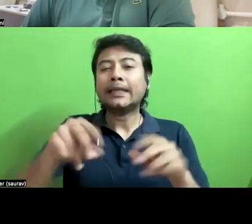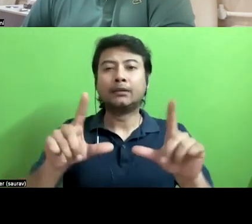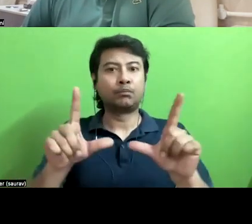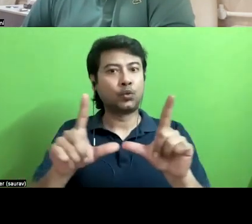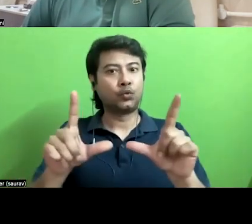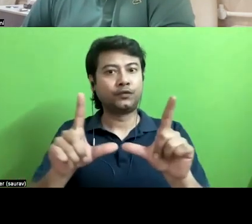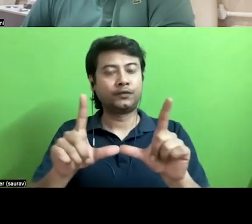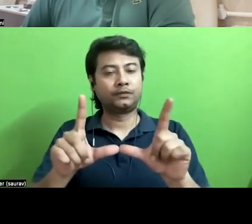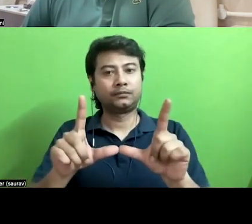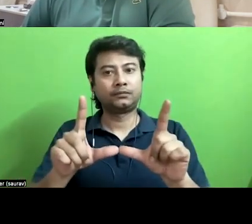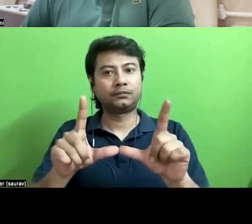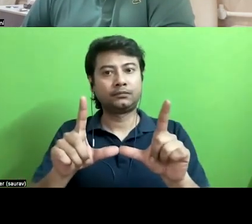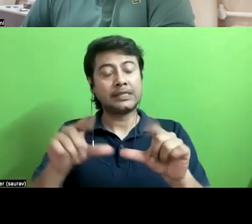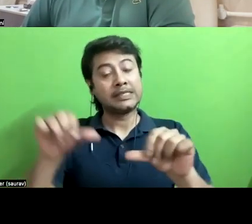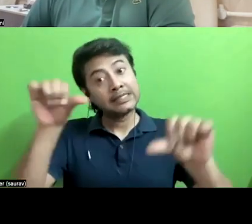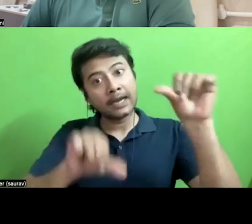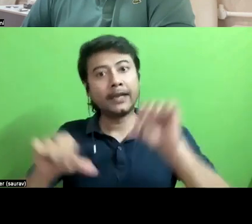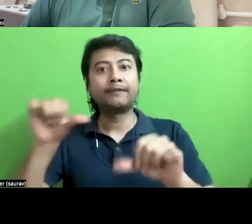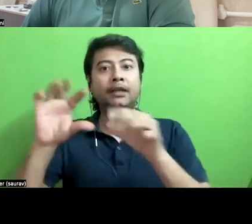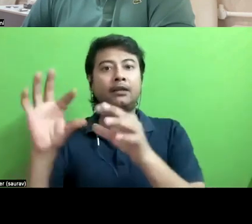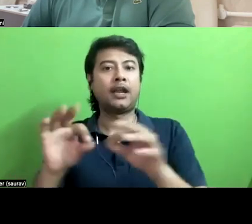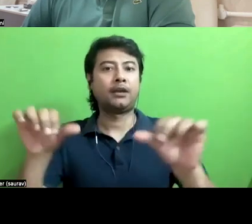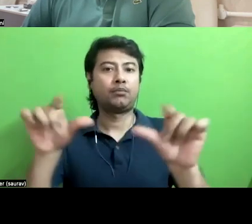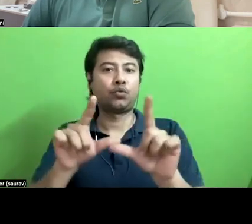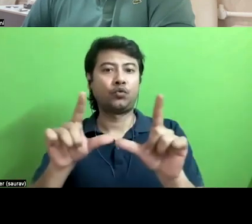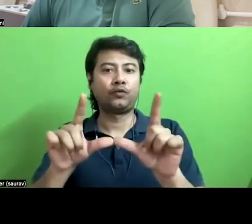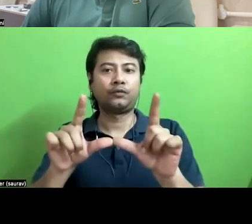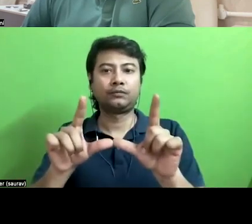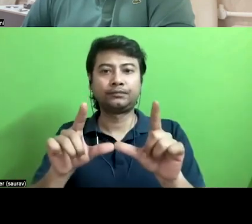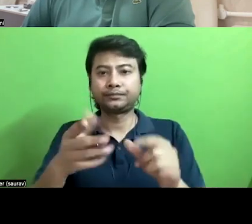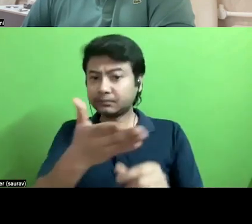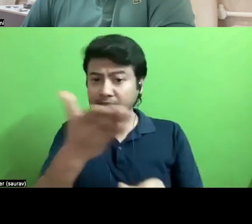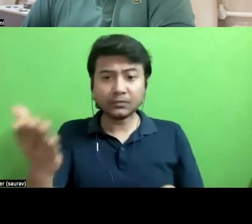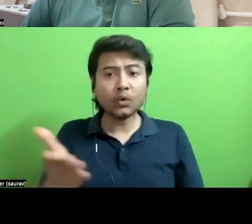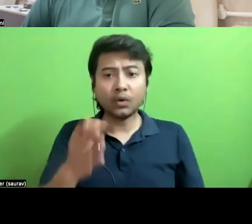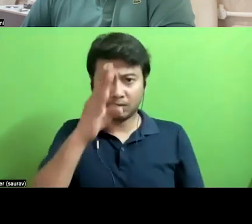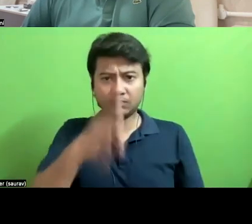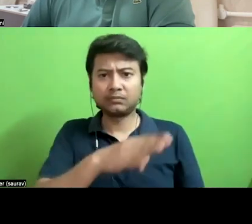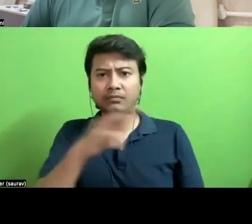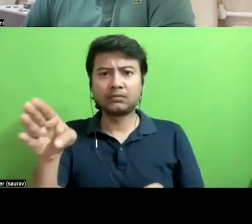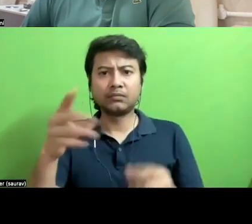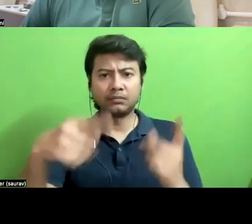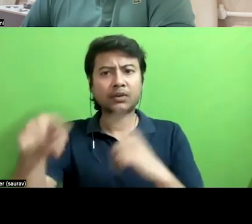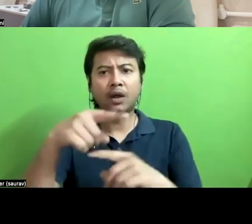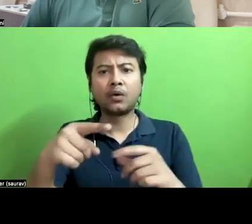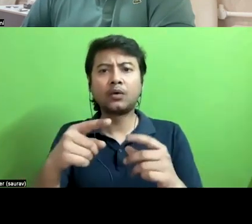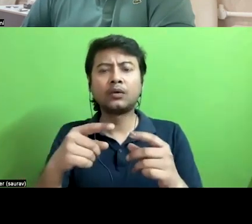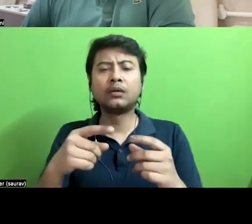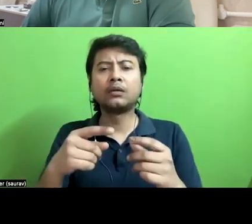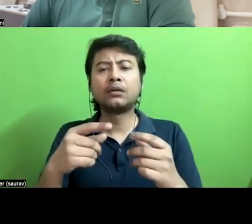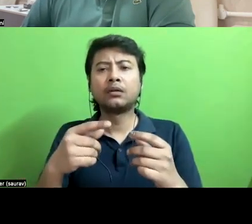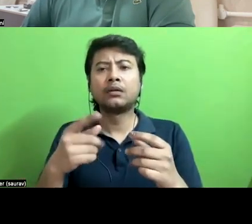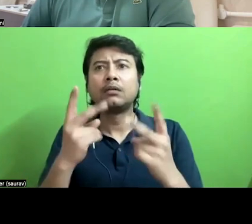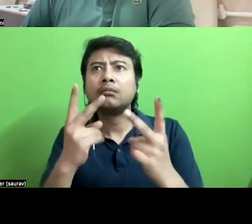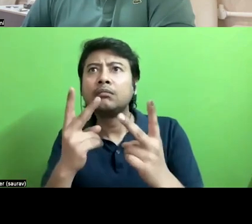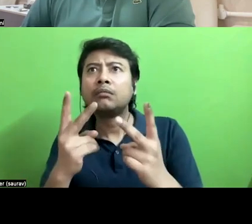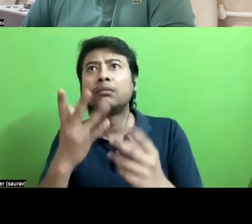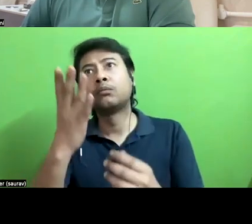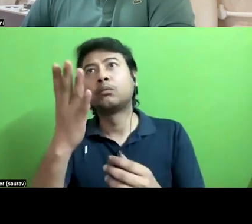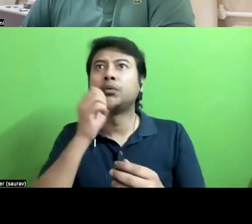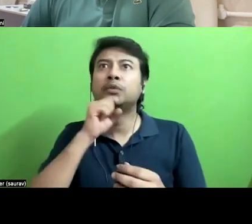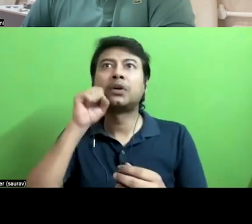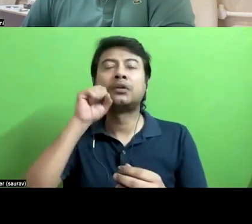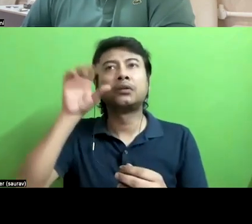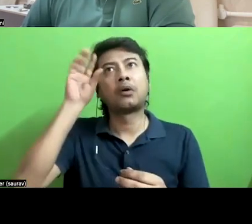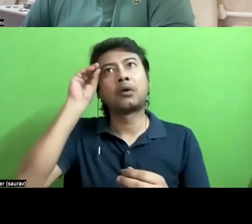So though everybody on this call may be thinking that, systems thinking is understood by, say, me and Deepesh because we did the course,